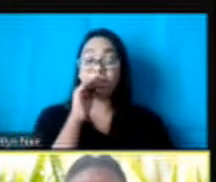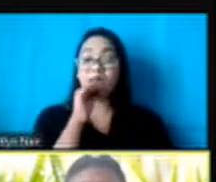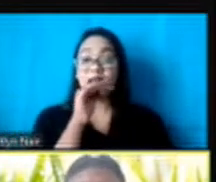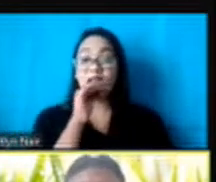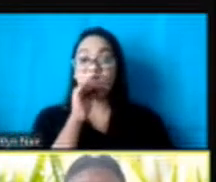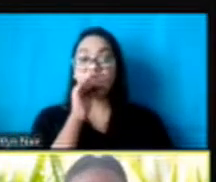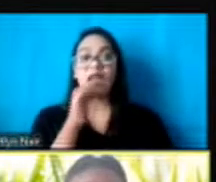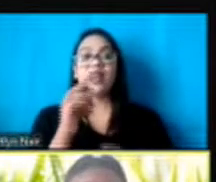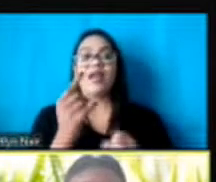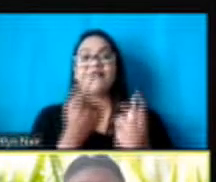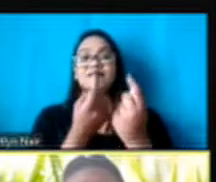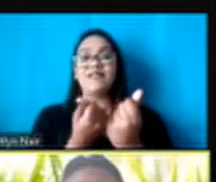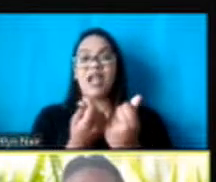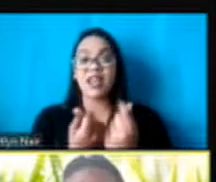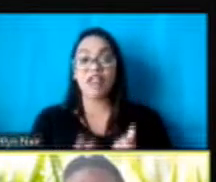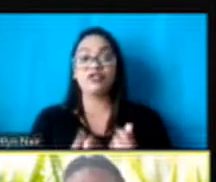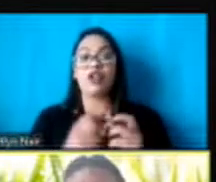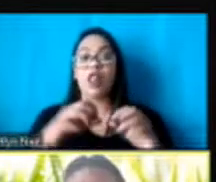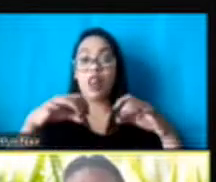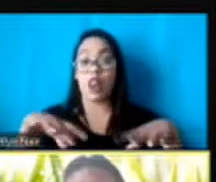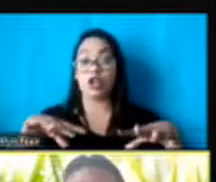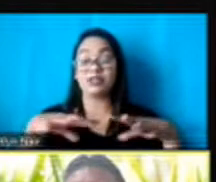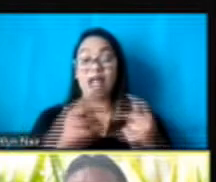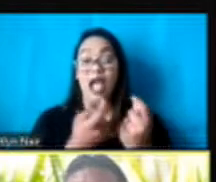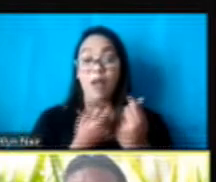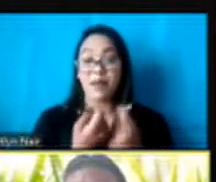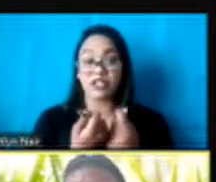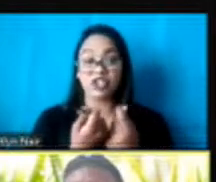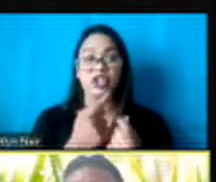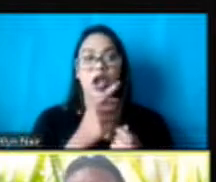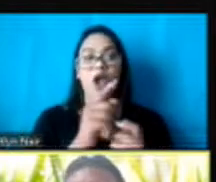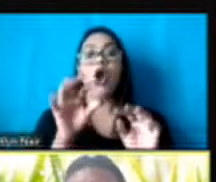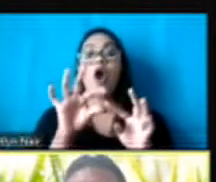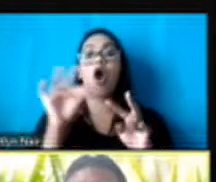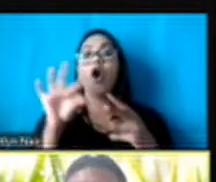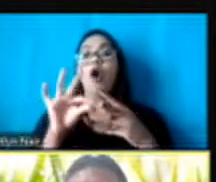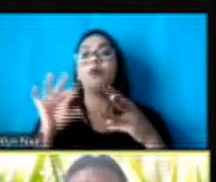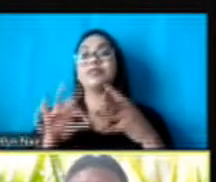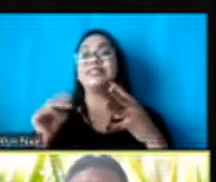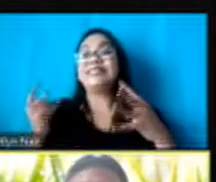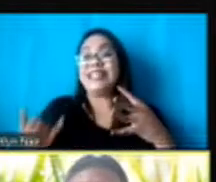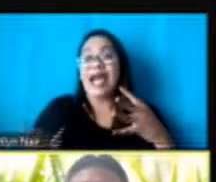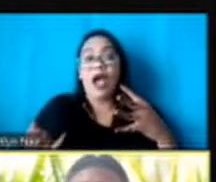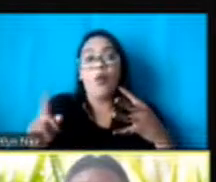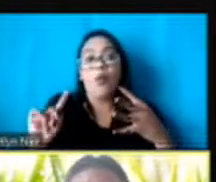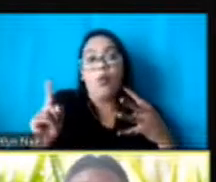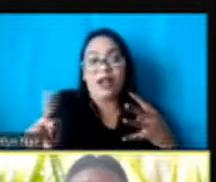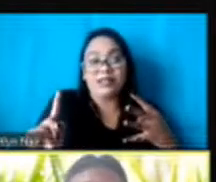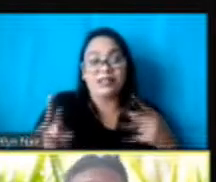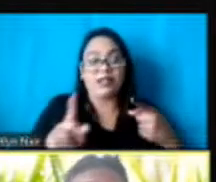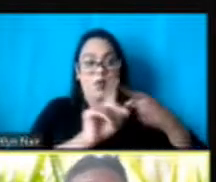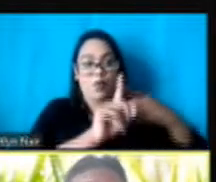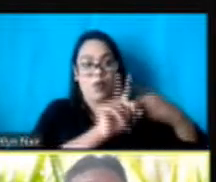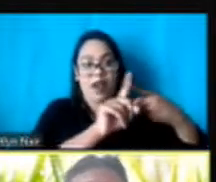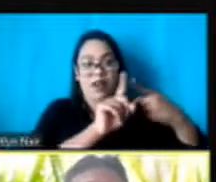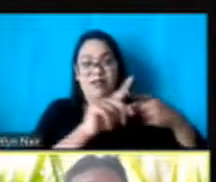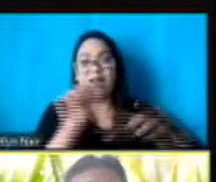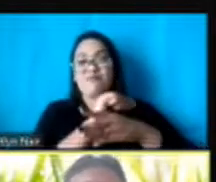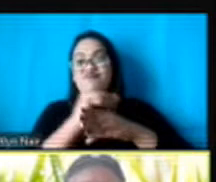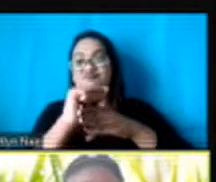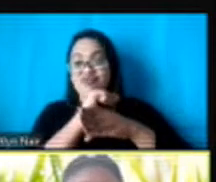are the options? The options are to comply, to practice